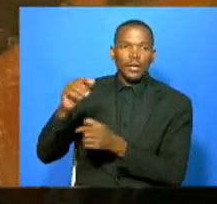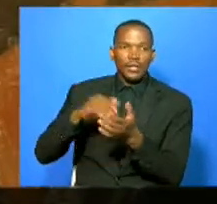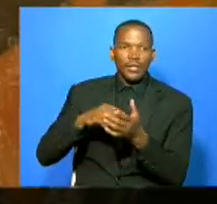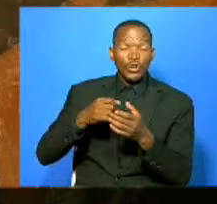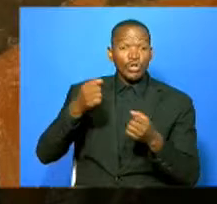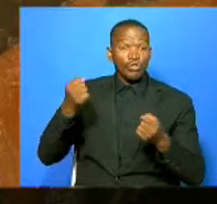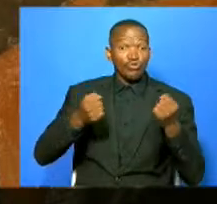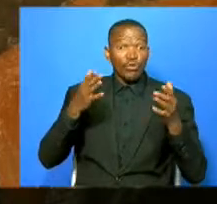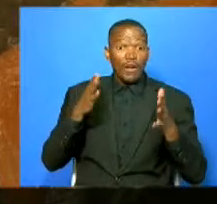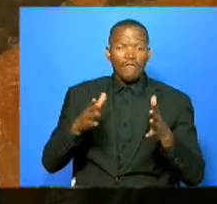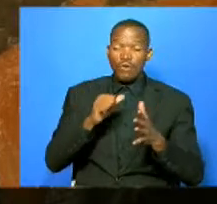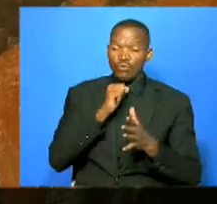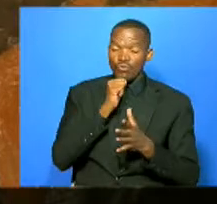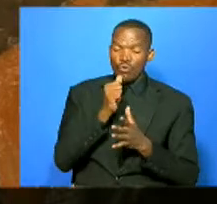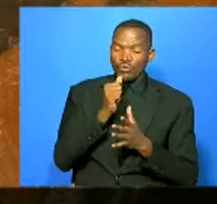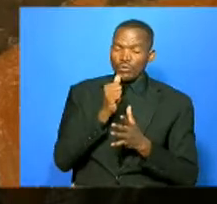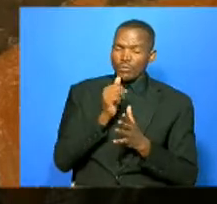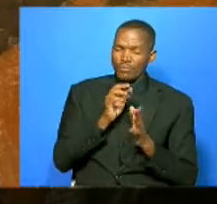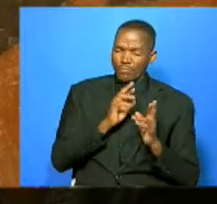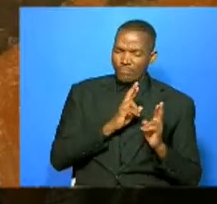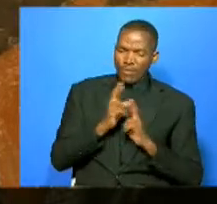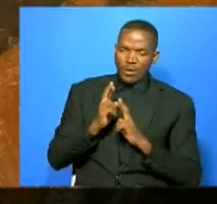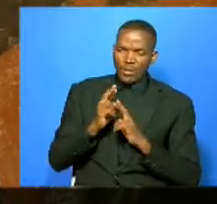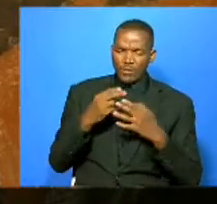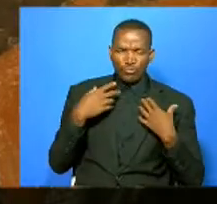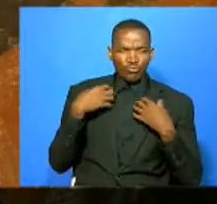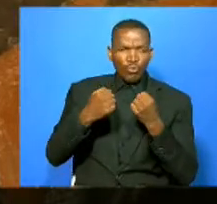mokgweetsi yo sa itekanelang ke lerumo